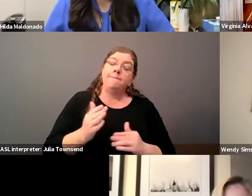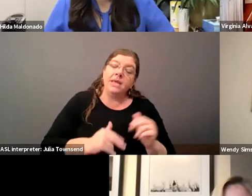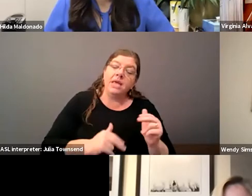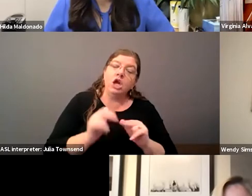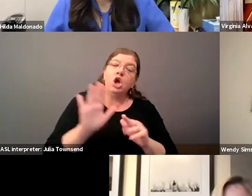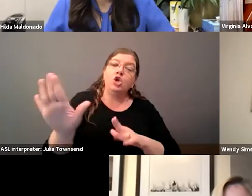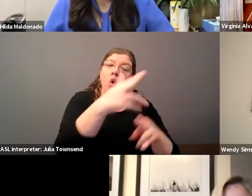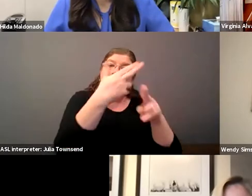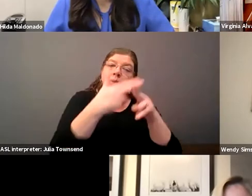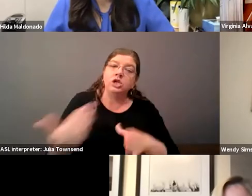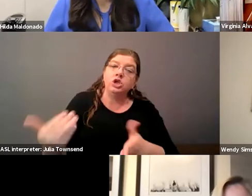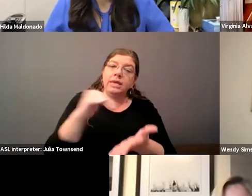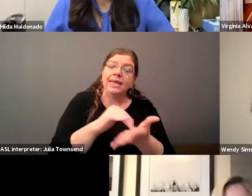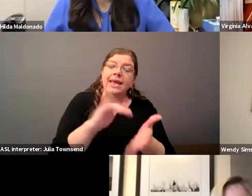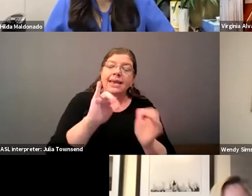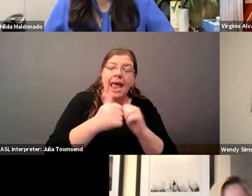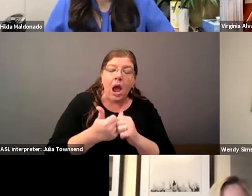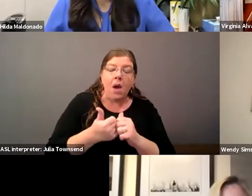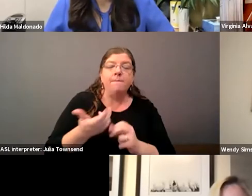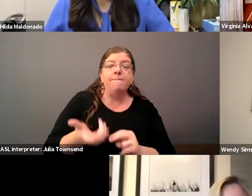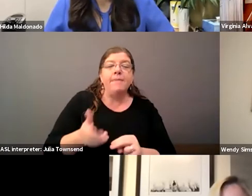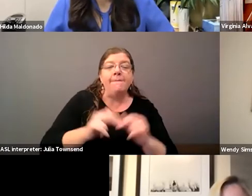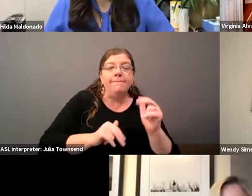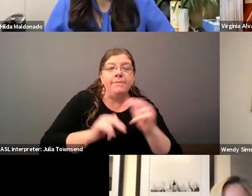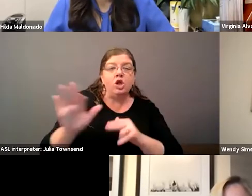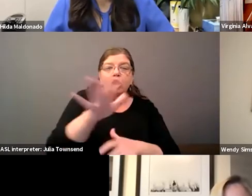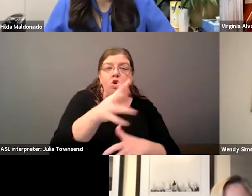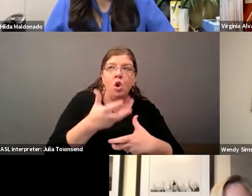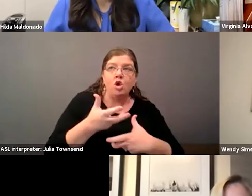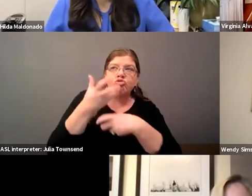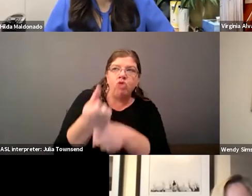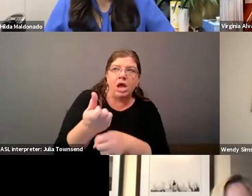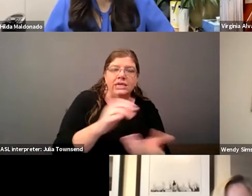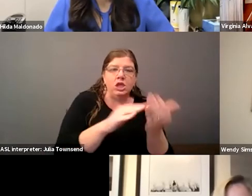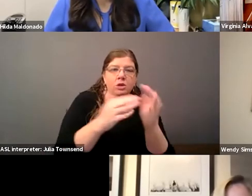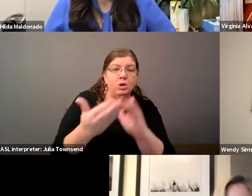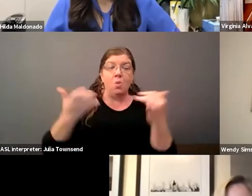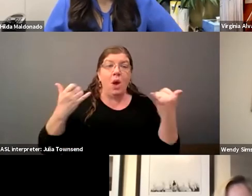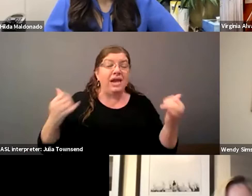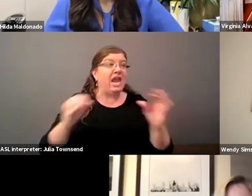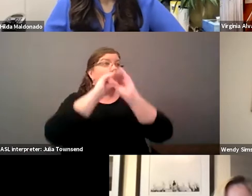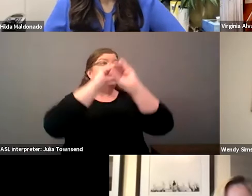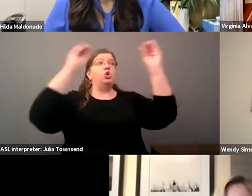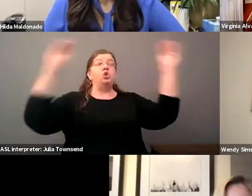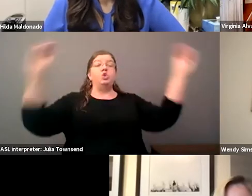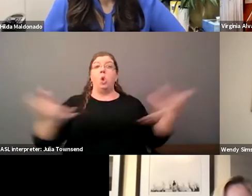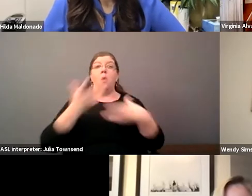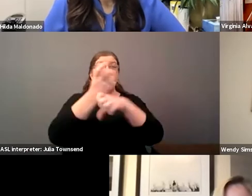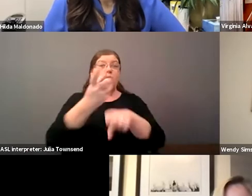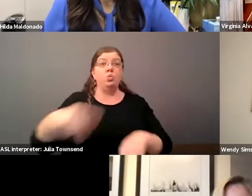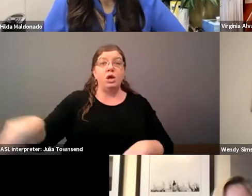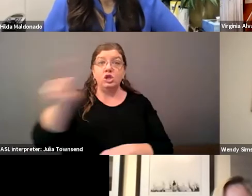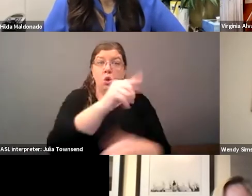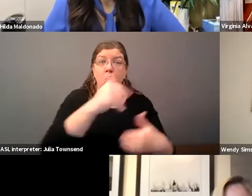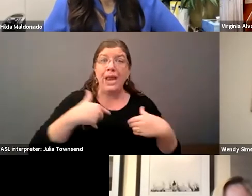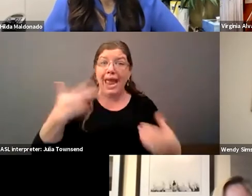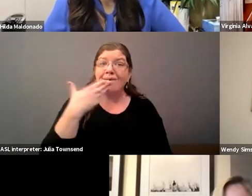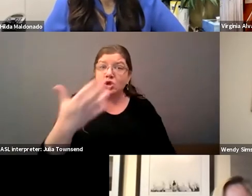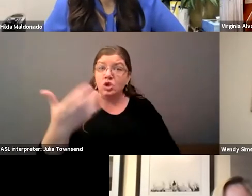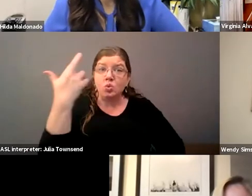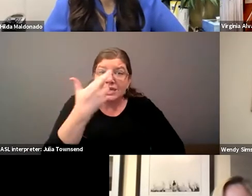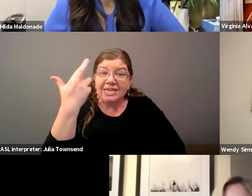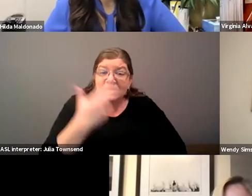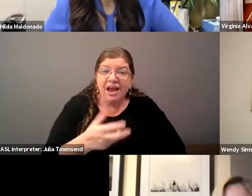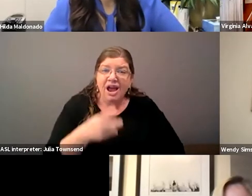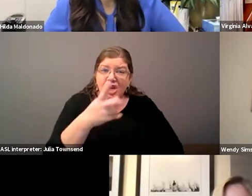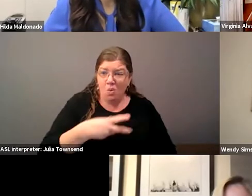rebuilding the trust of the community because right now nobody trusts you and for good reason and the idea you're going to spend